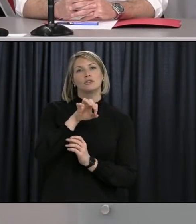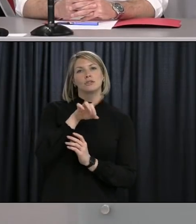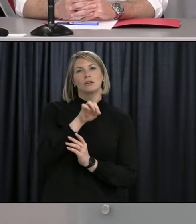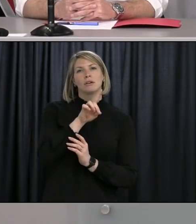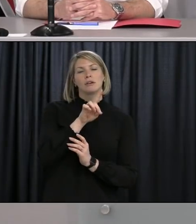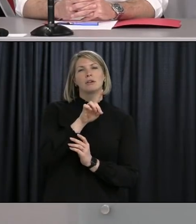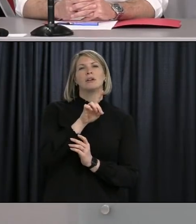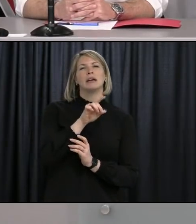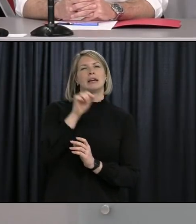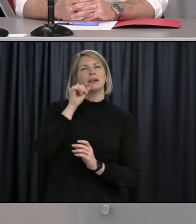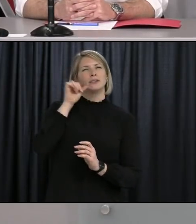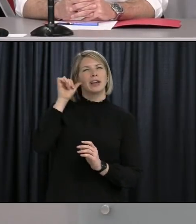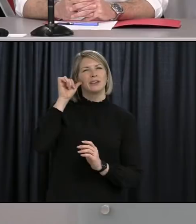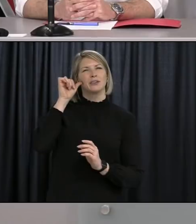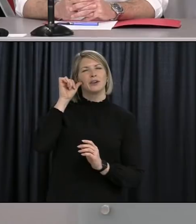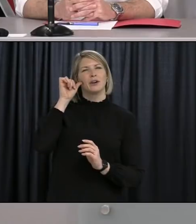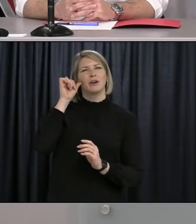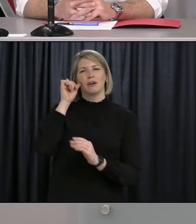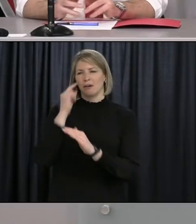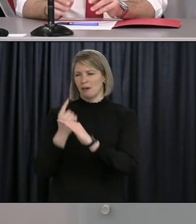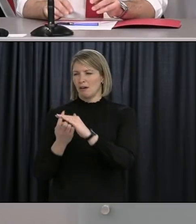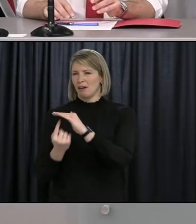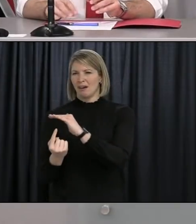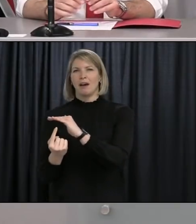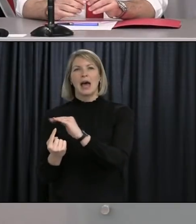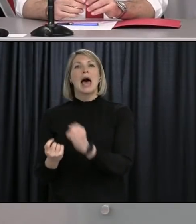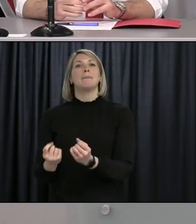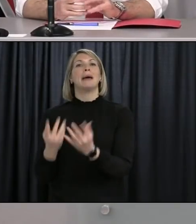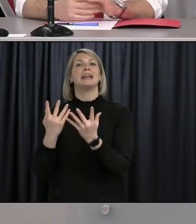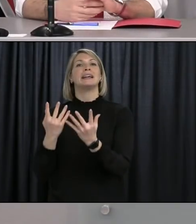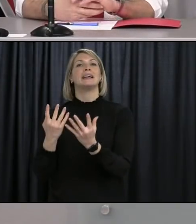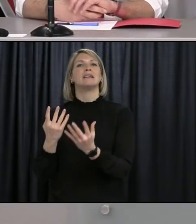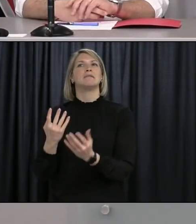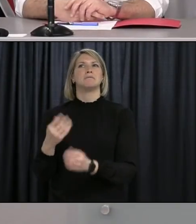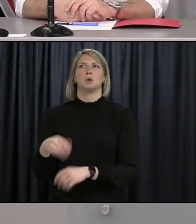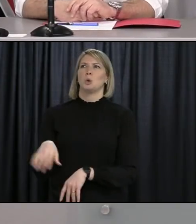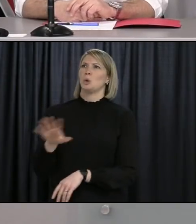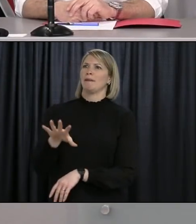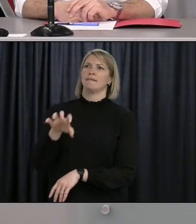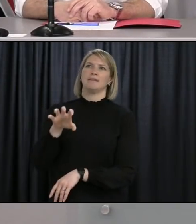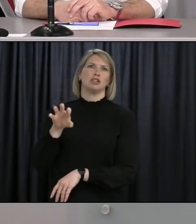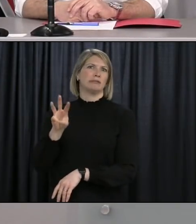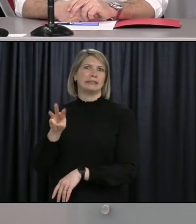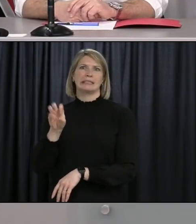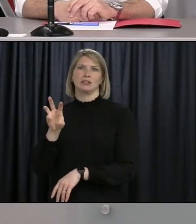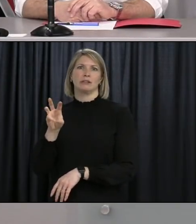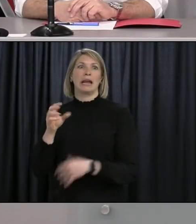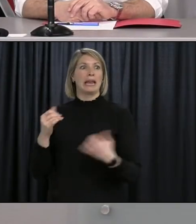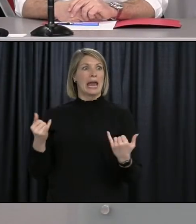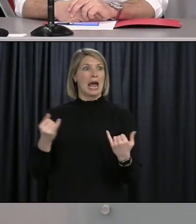of people self-isolating was in the high hundreds, and I'm curious if you have an updated number right now.